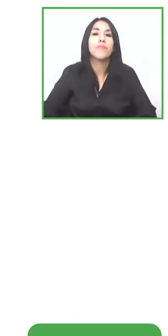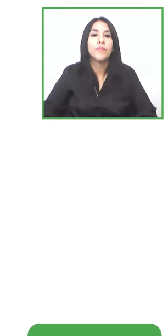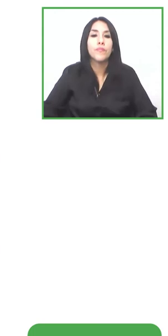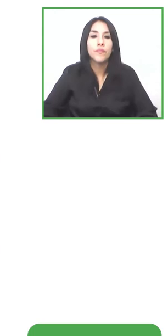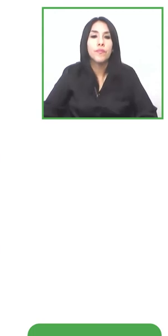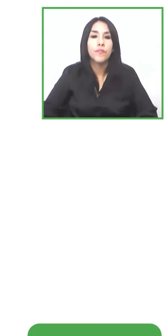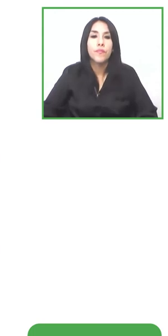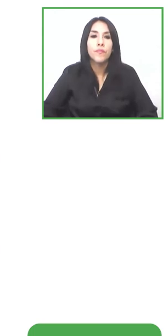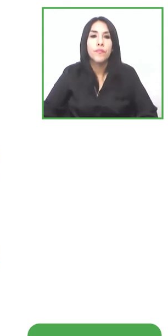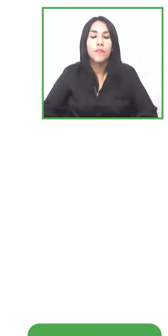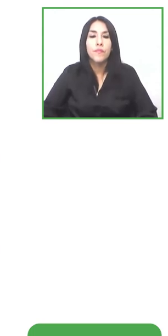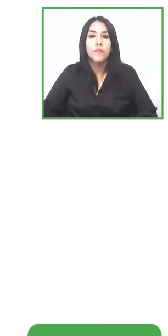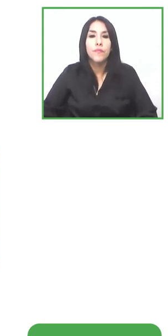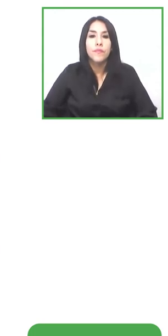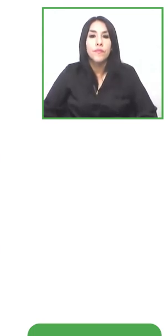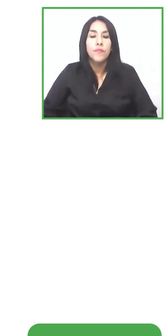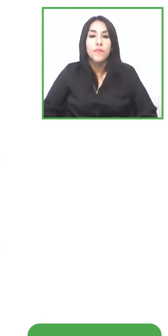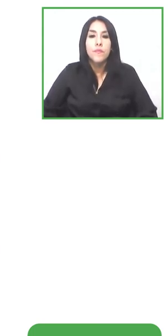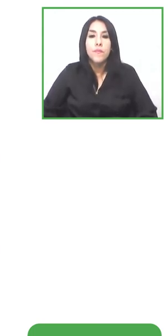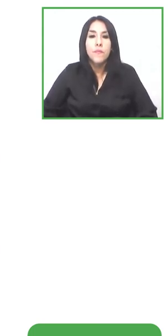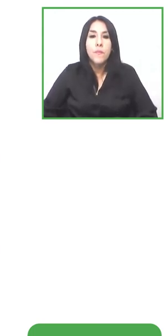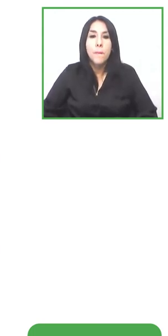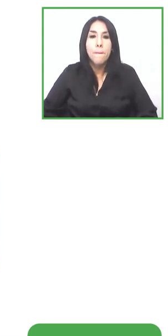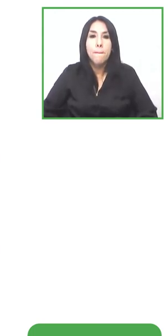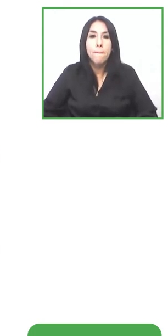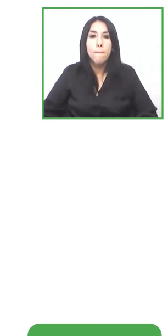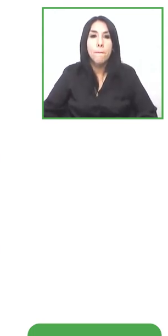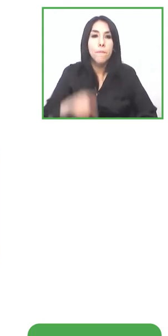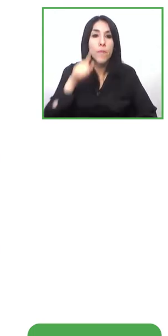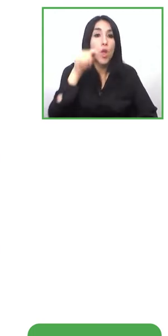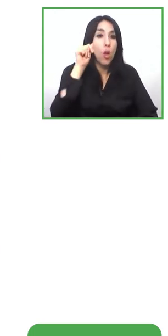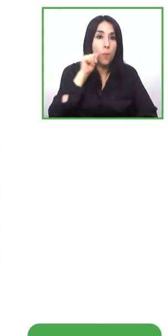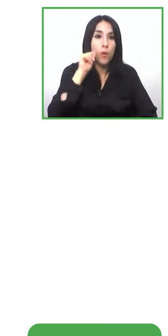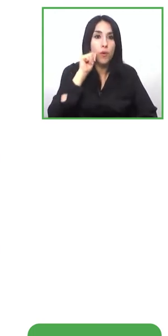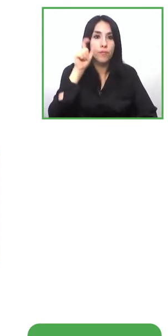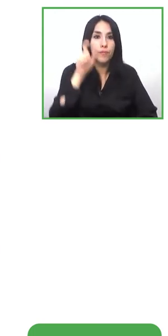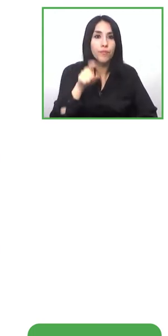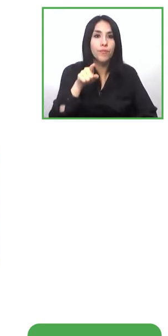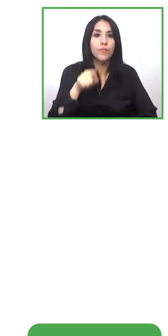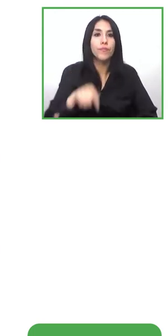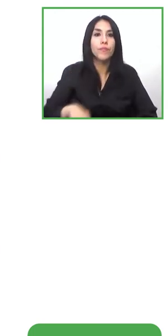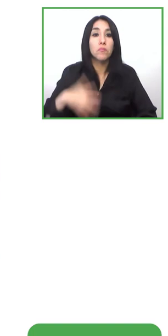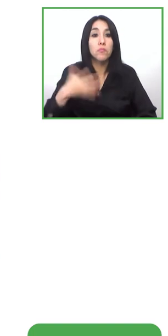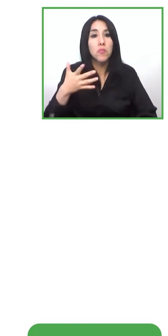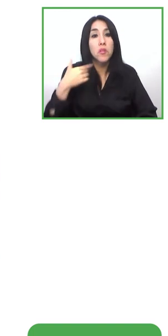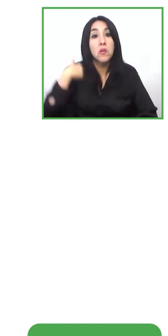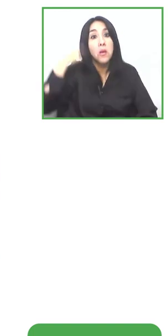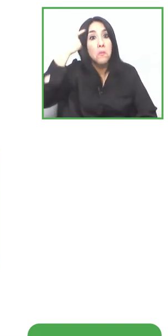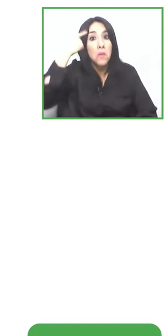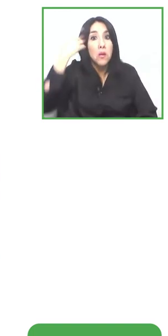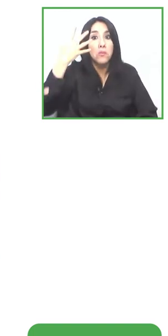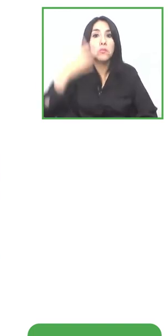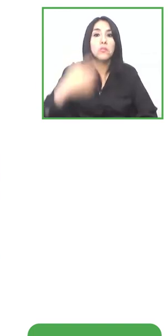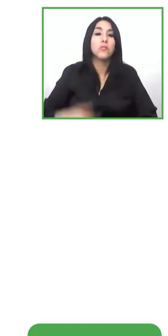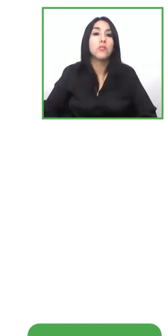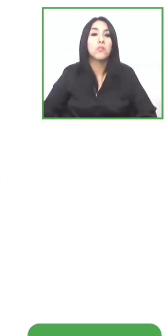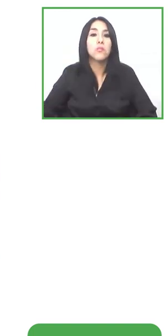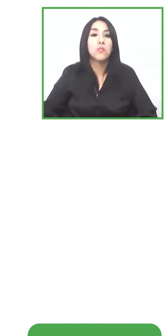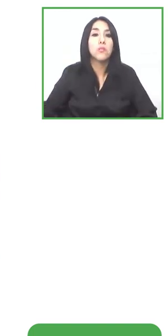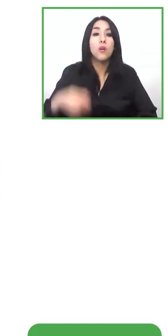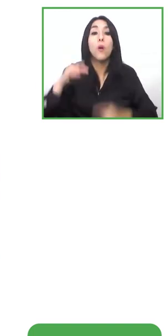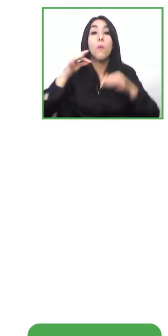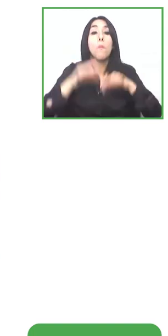the access to information is restricted. But what else can we do as disabled people in